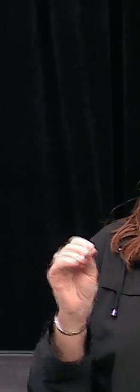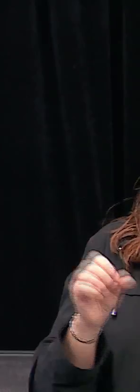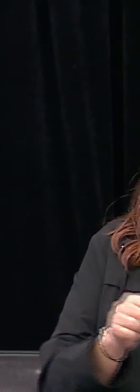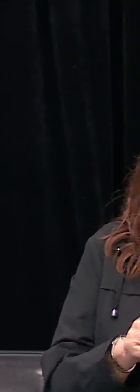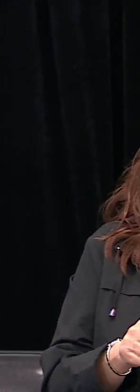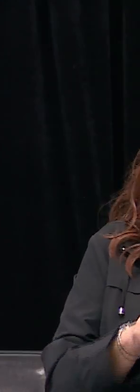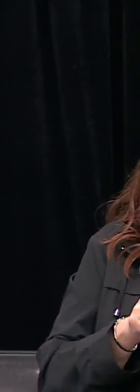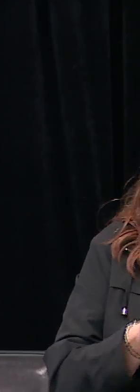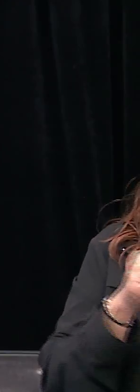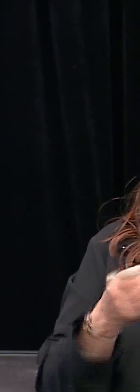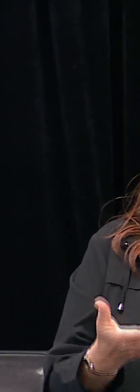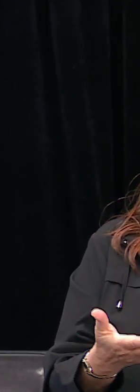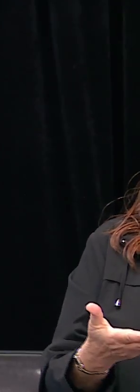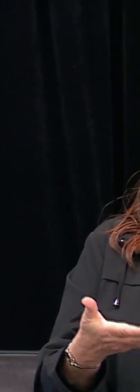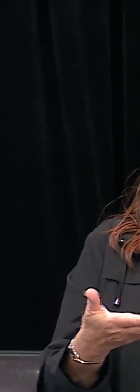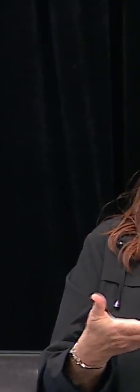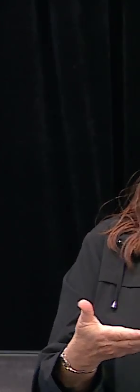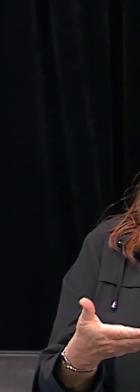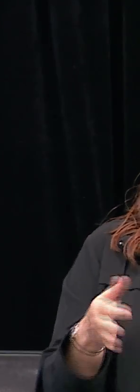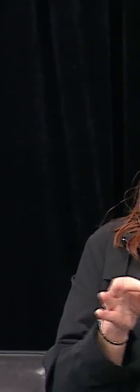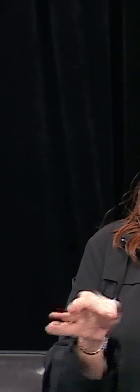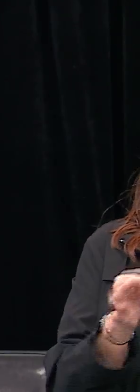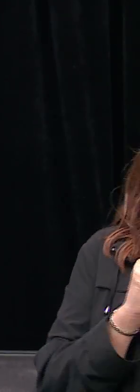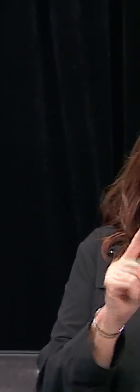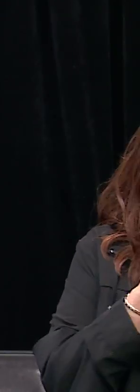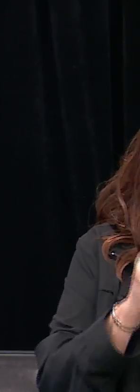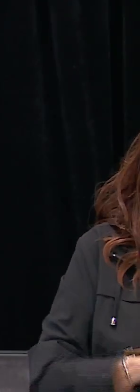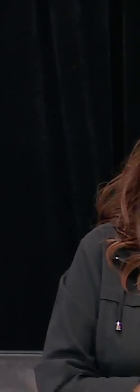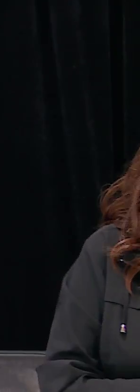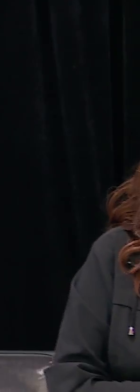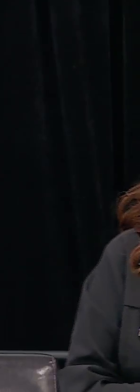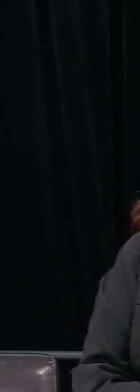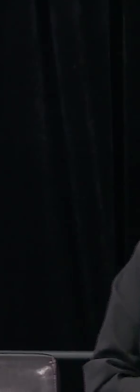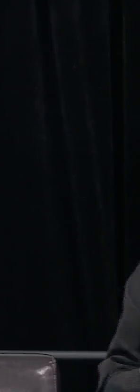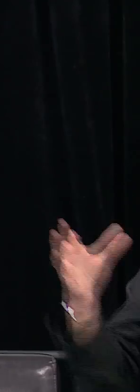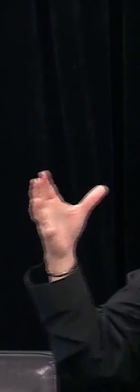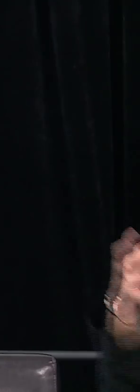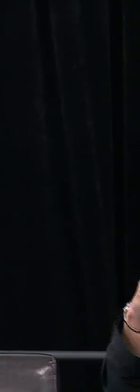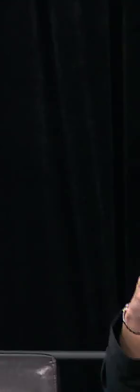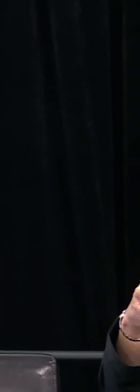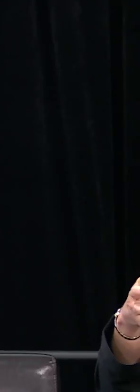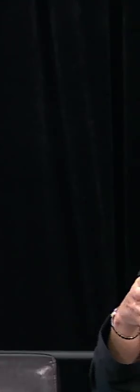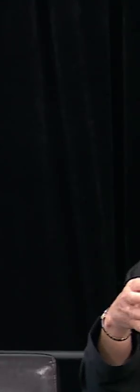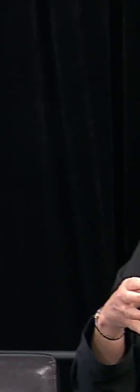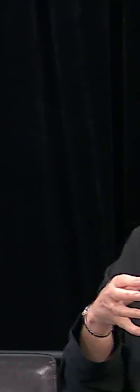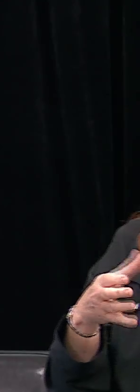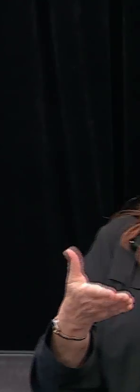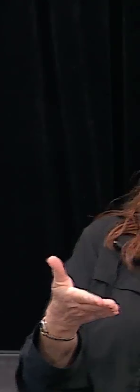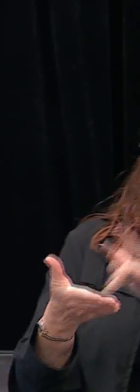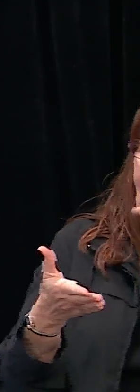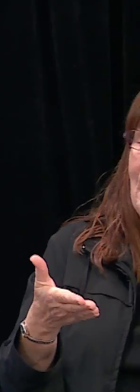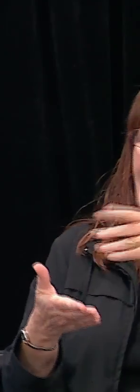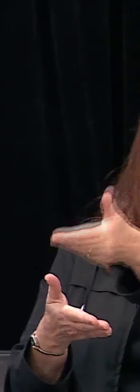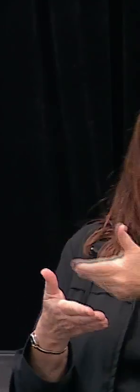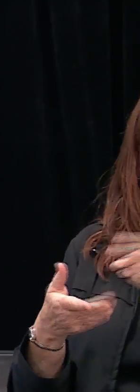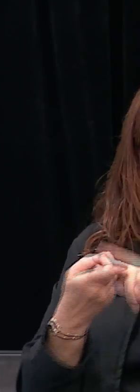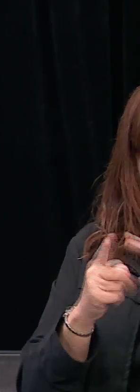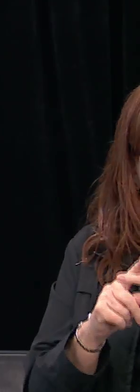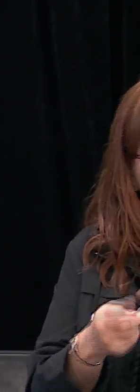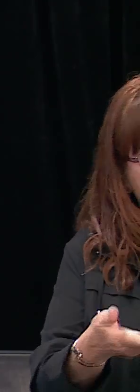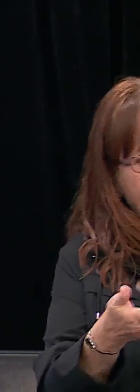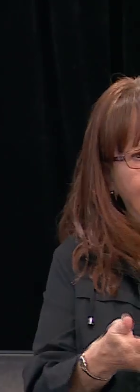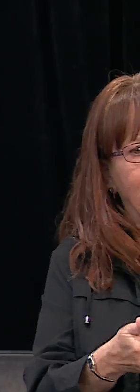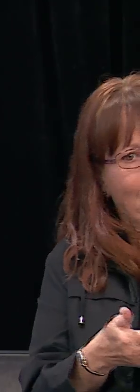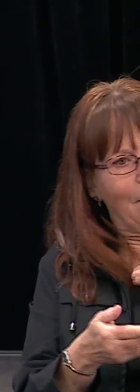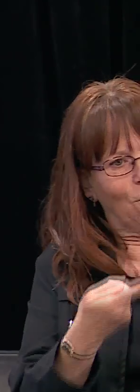captioned conversation. When you're in a group, you invite your friends by just one tap, and it makes low effort on the